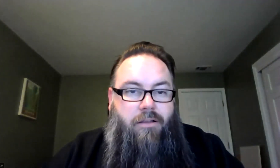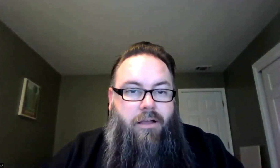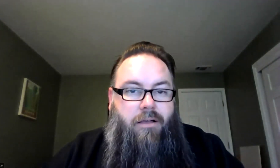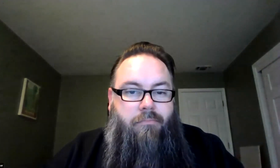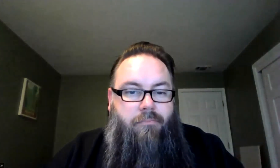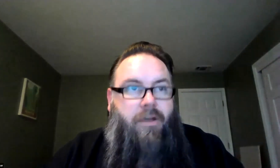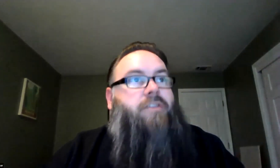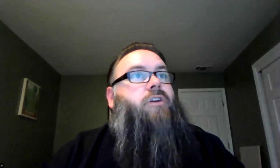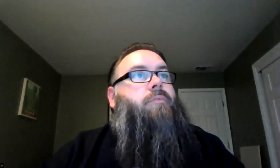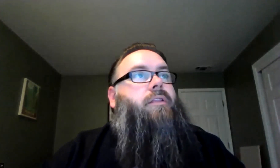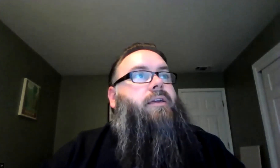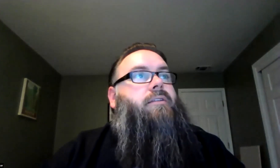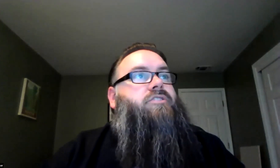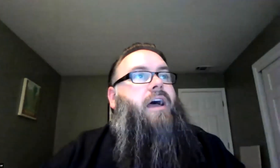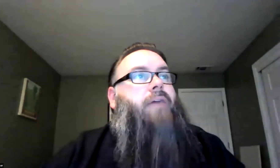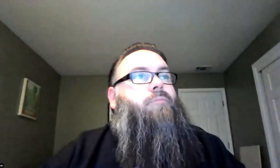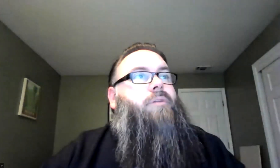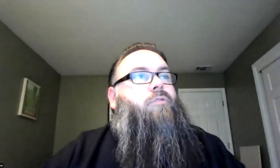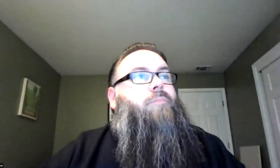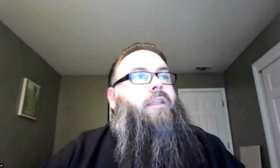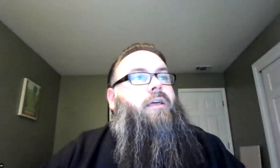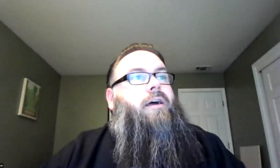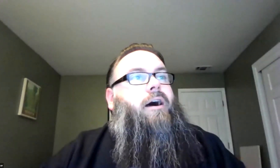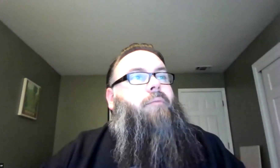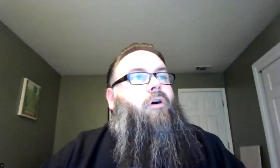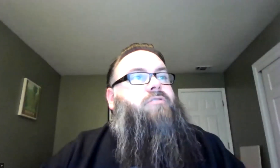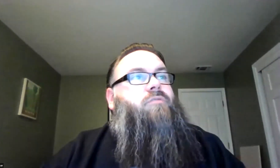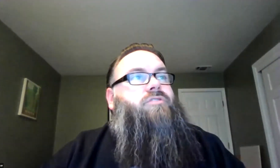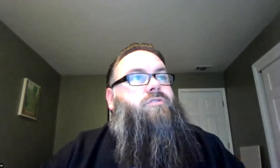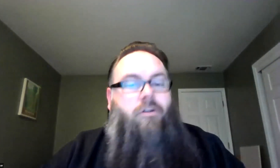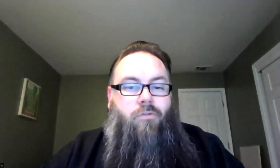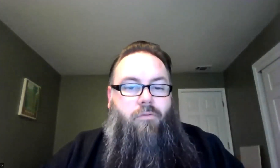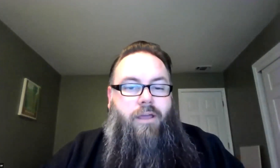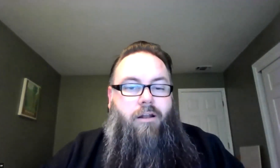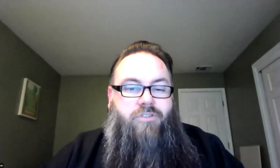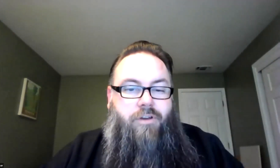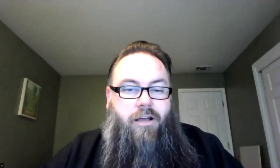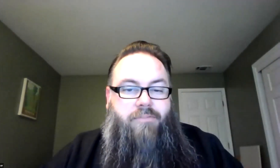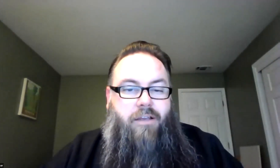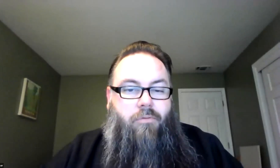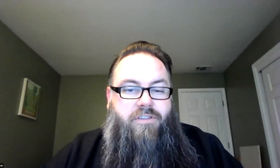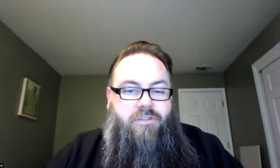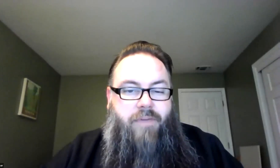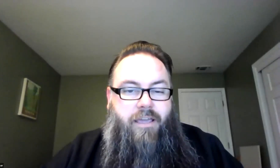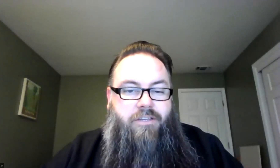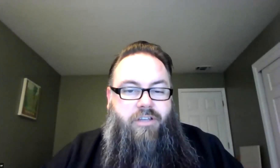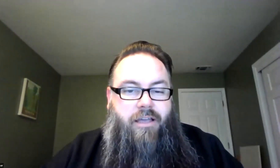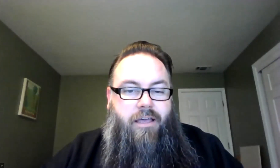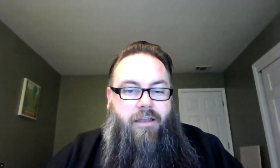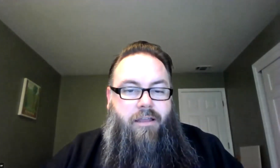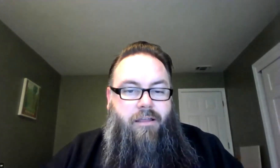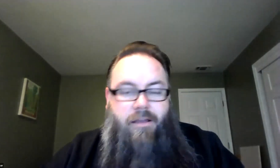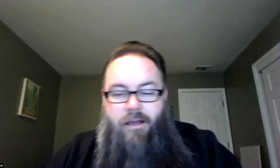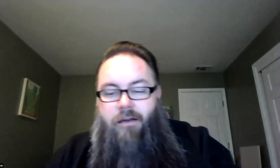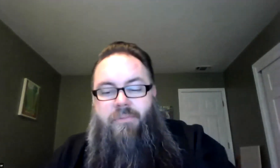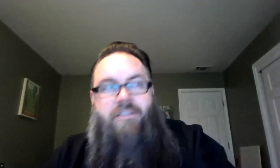and I can drop the link into the chat for people, but alterregional.org, we had an opportunity to update our resource page,